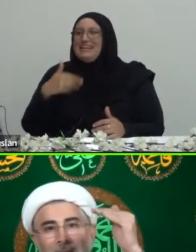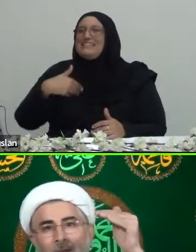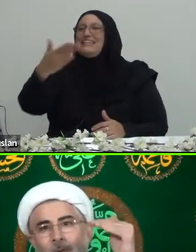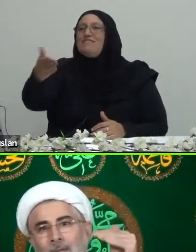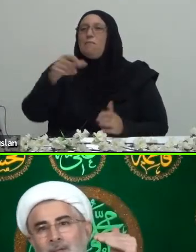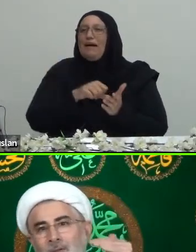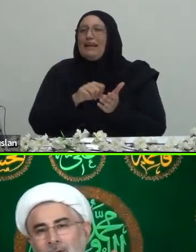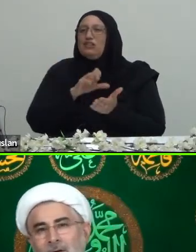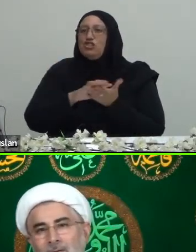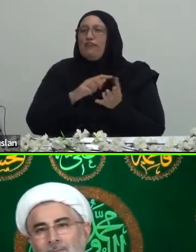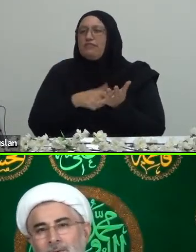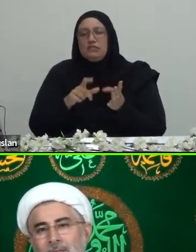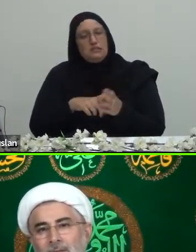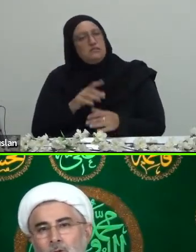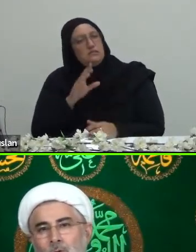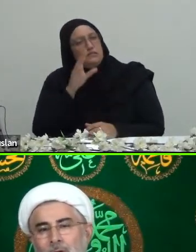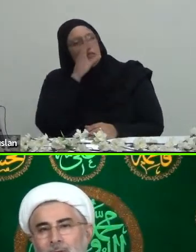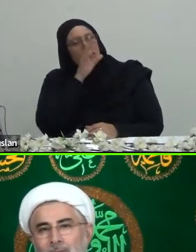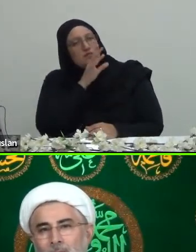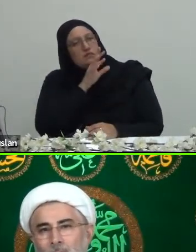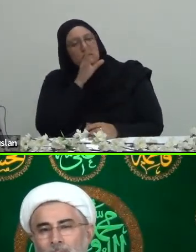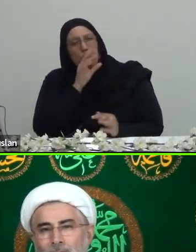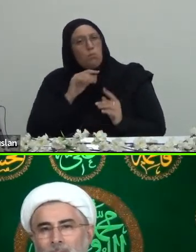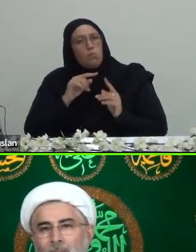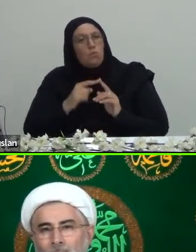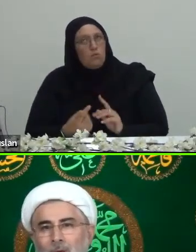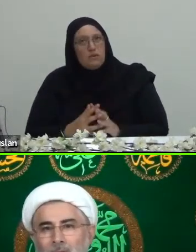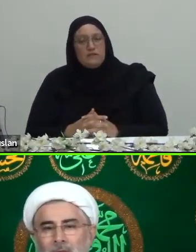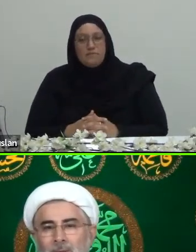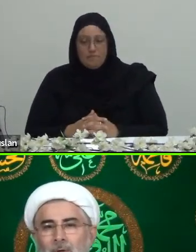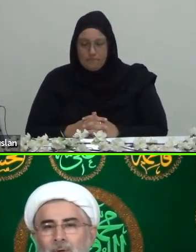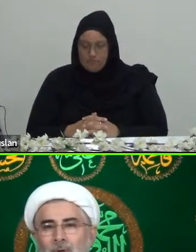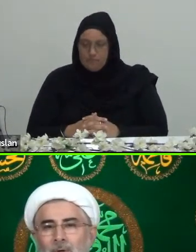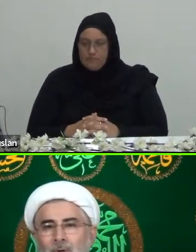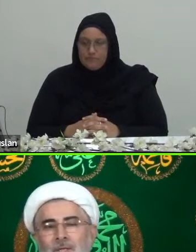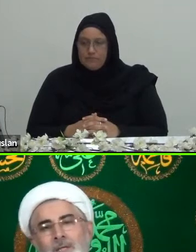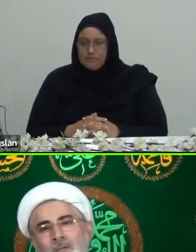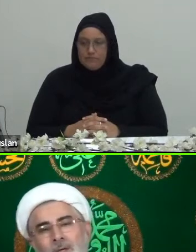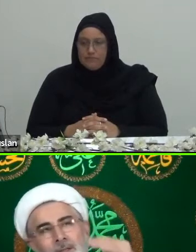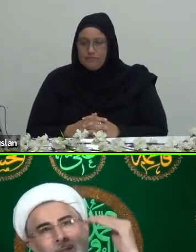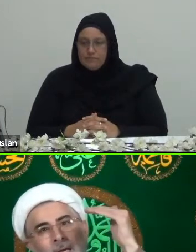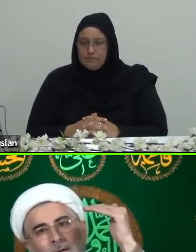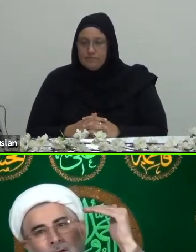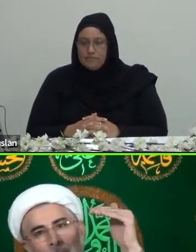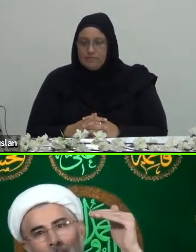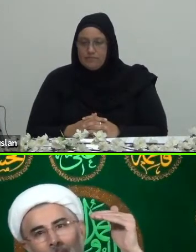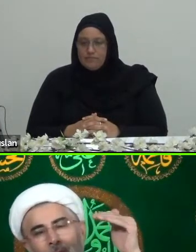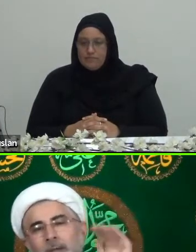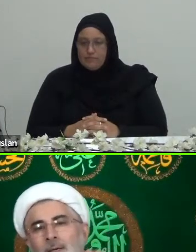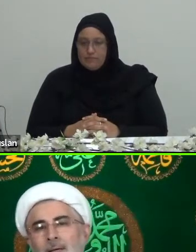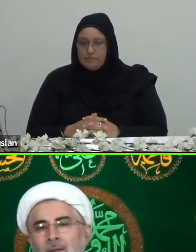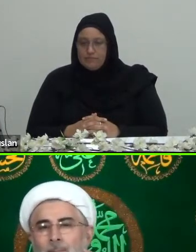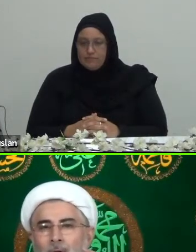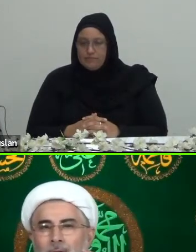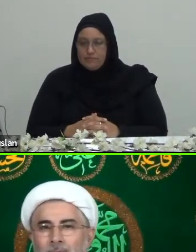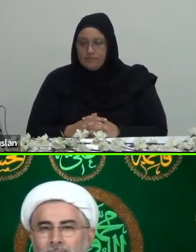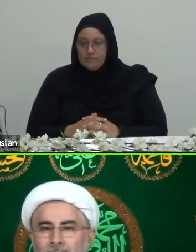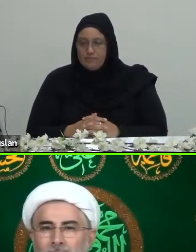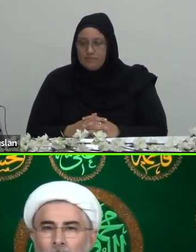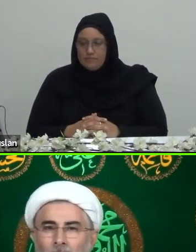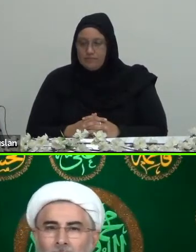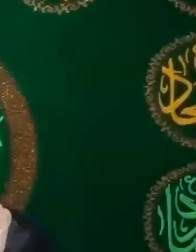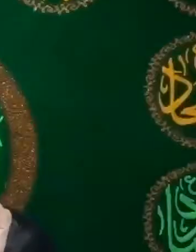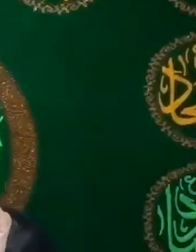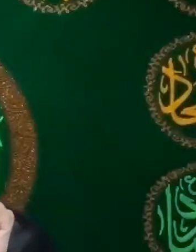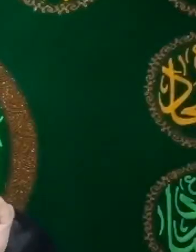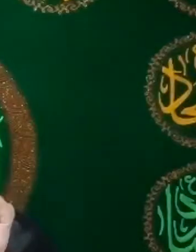the sequence of the issue of my wealth and property and everything is like this. Number one, the priority is